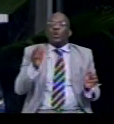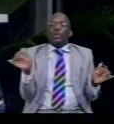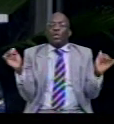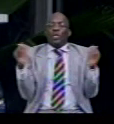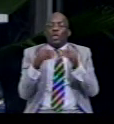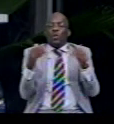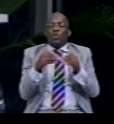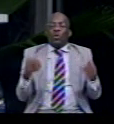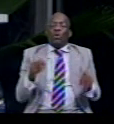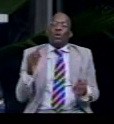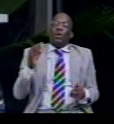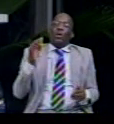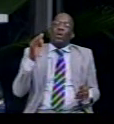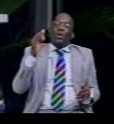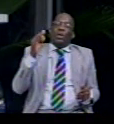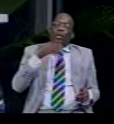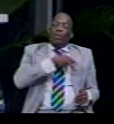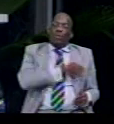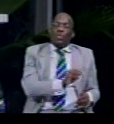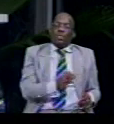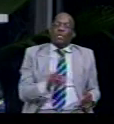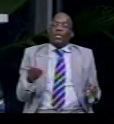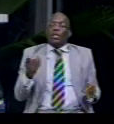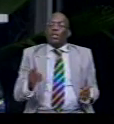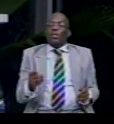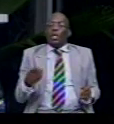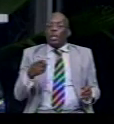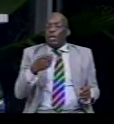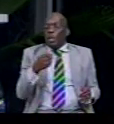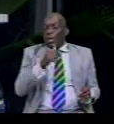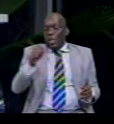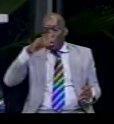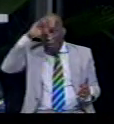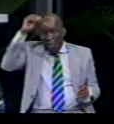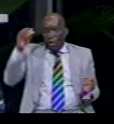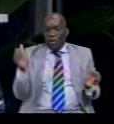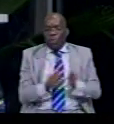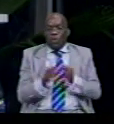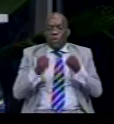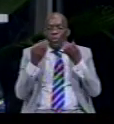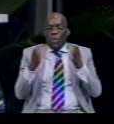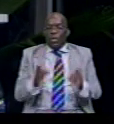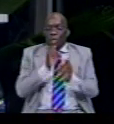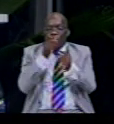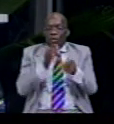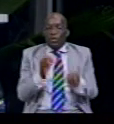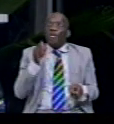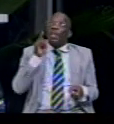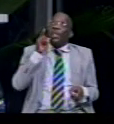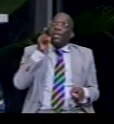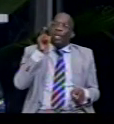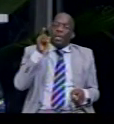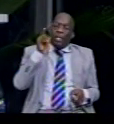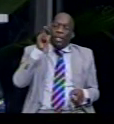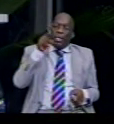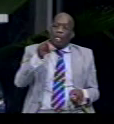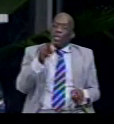several spiritual gifting. He preaches the word of God with apostolic